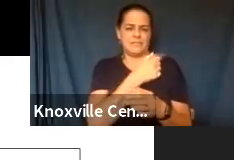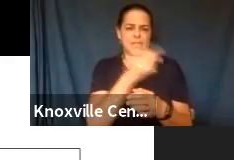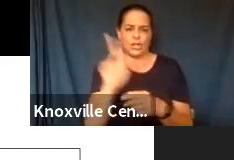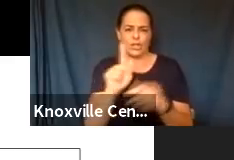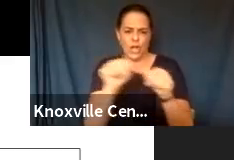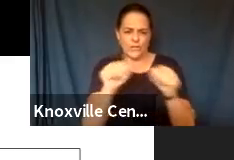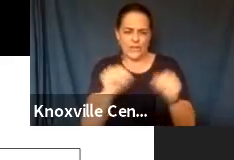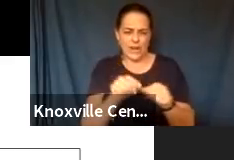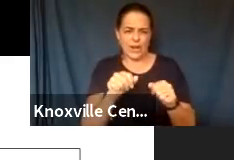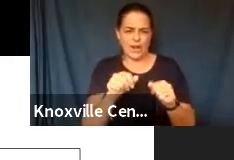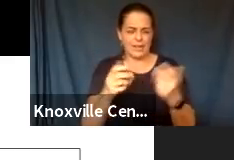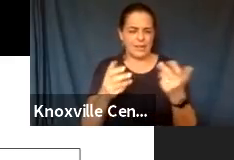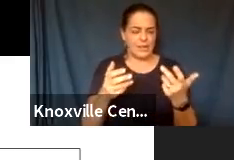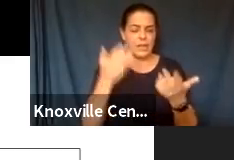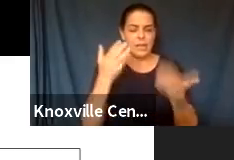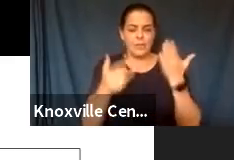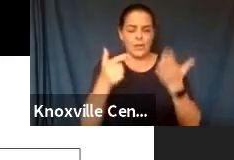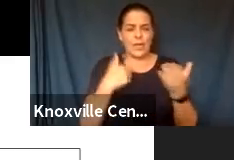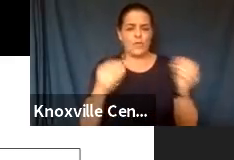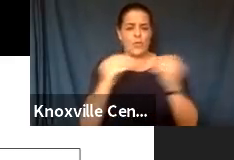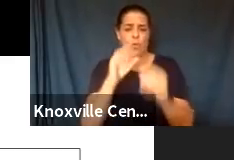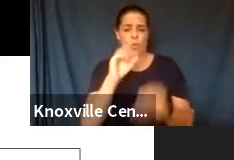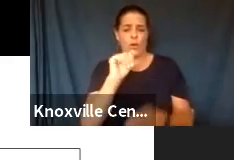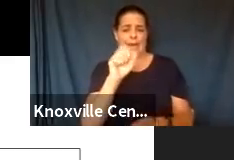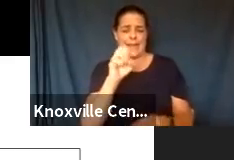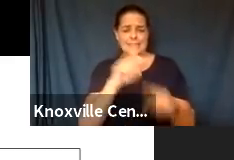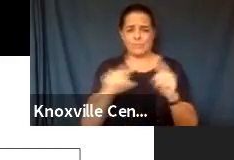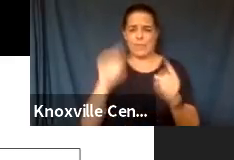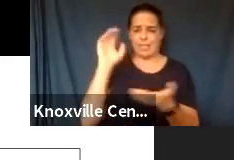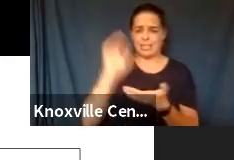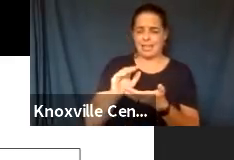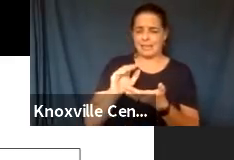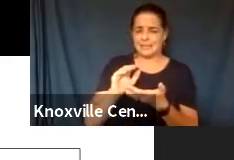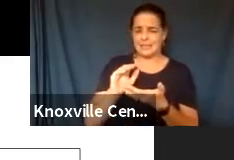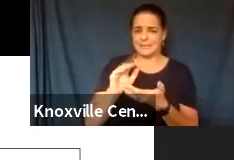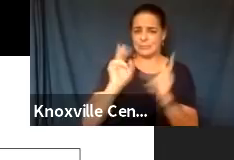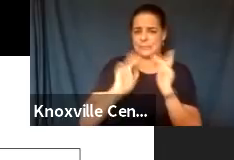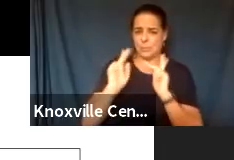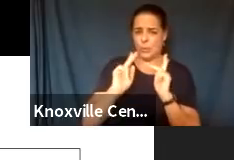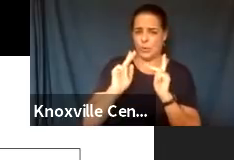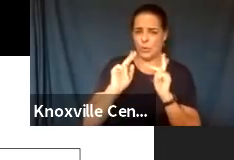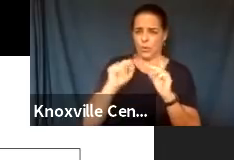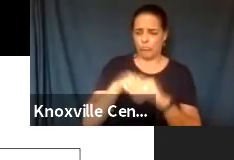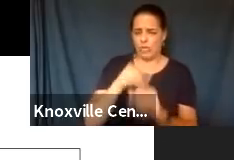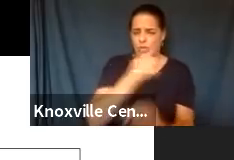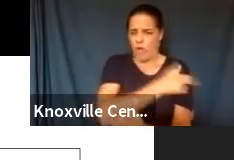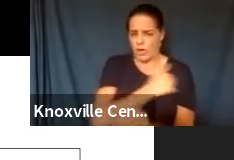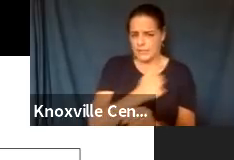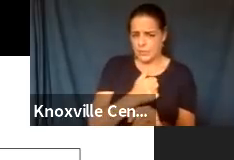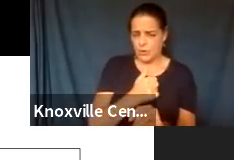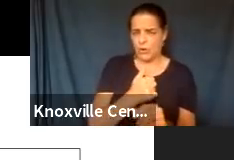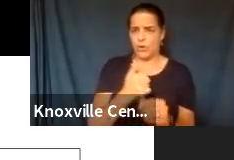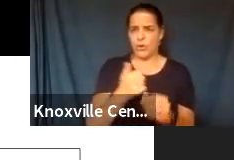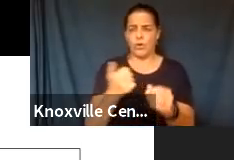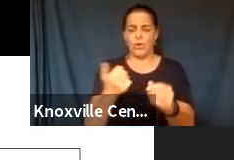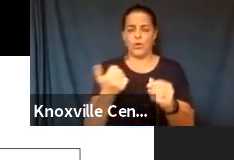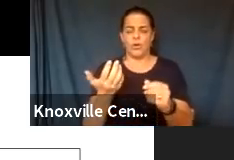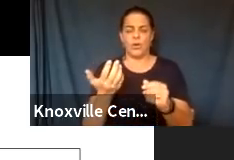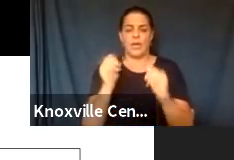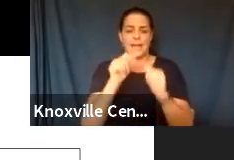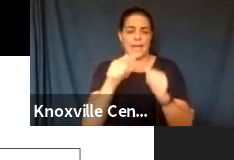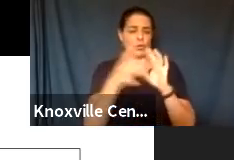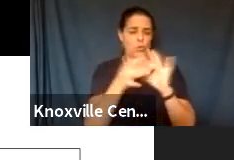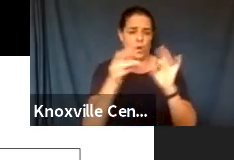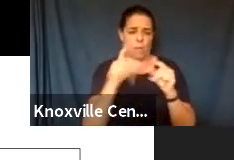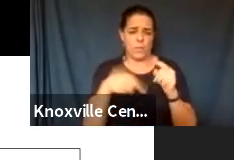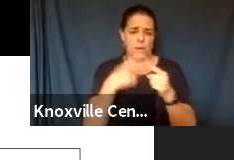imply maybe that you have more cases, but relatively fewer people are being hospitalized. Could you comment